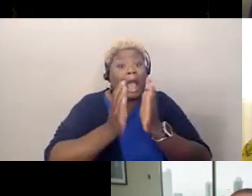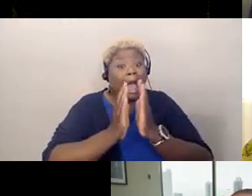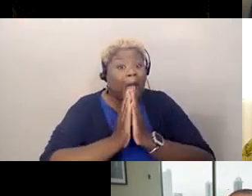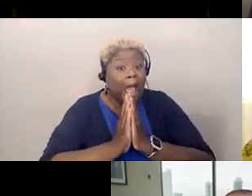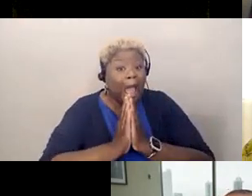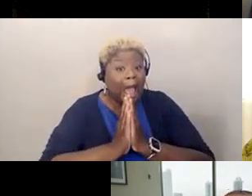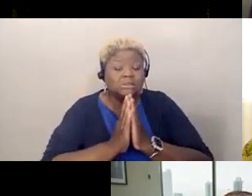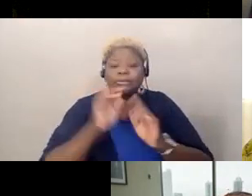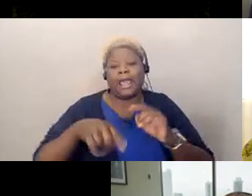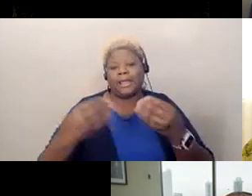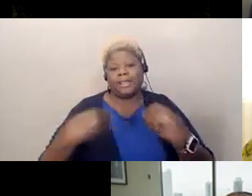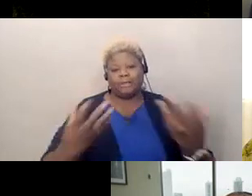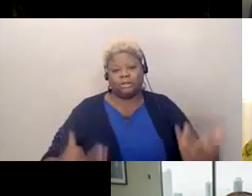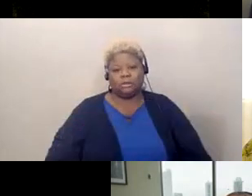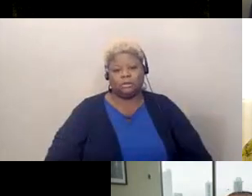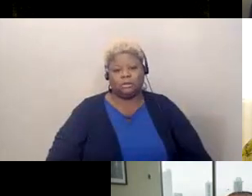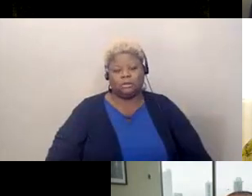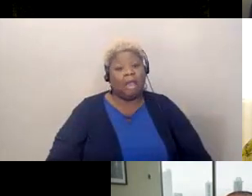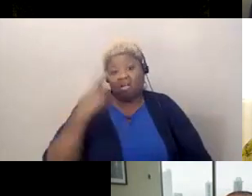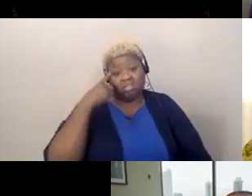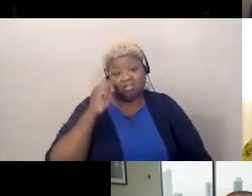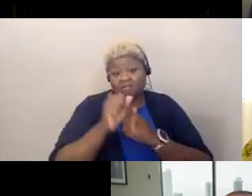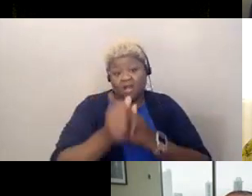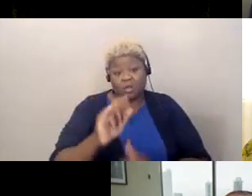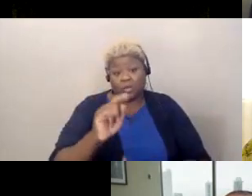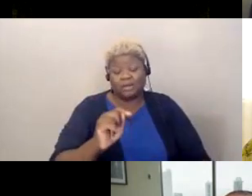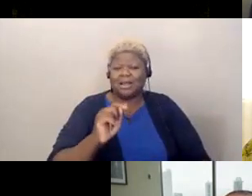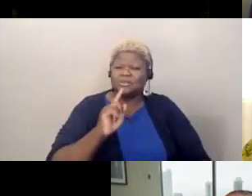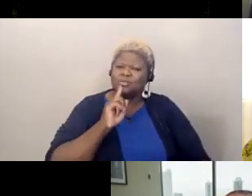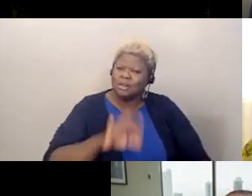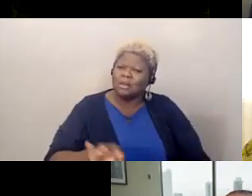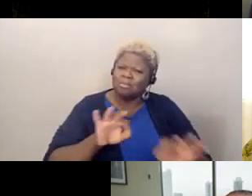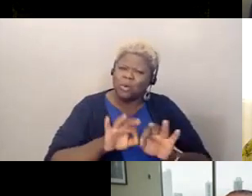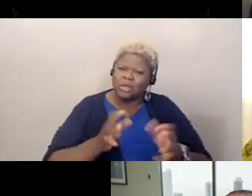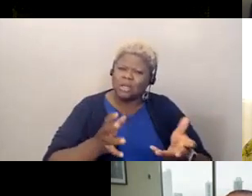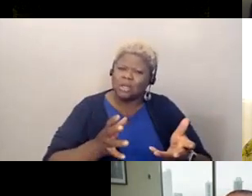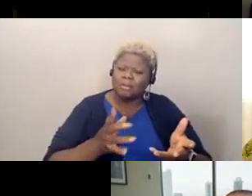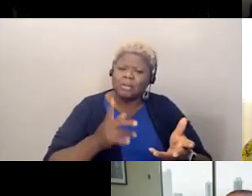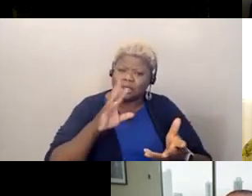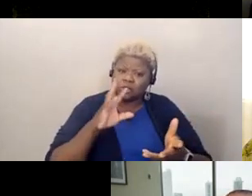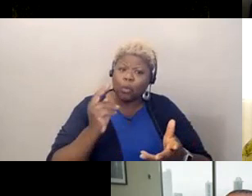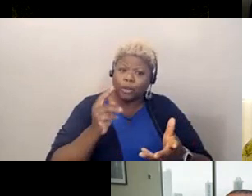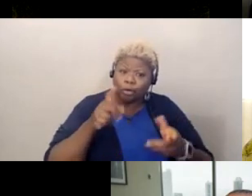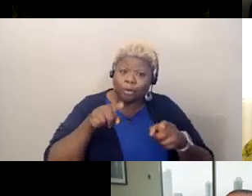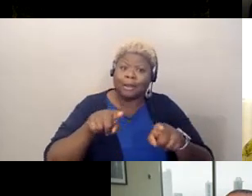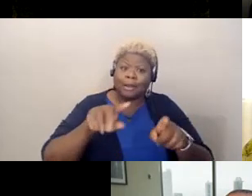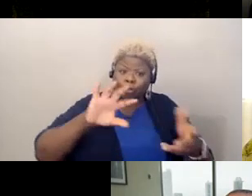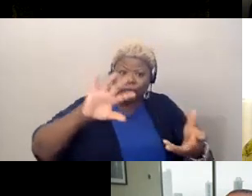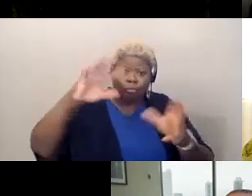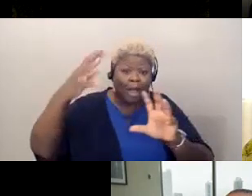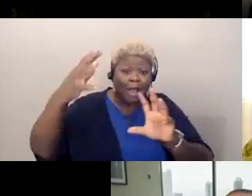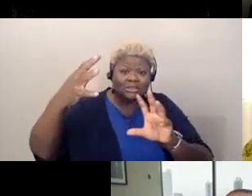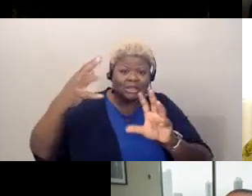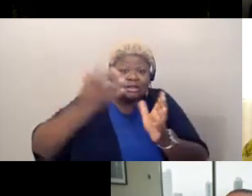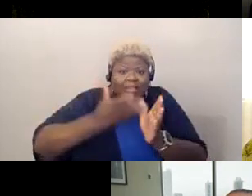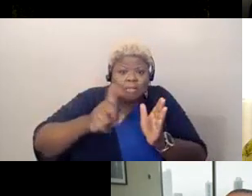be delivered. So I don't think they're tracking it. And that's really important because once you're in crisis, there's a bunch of things that are